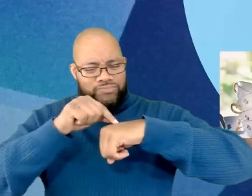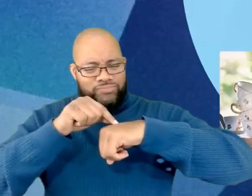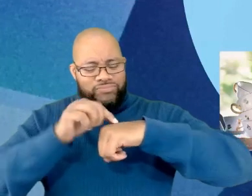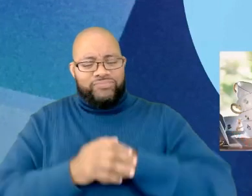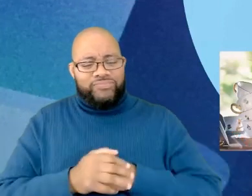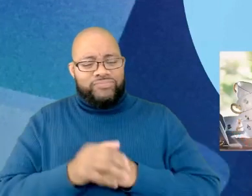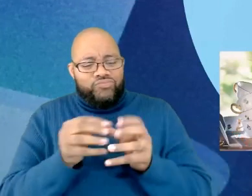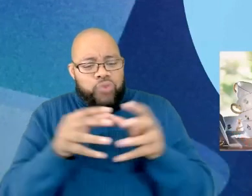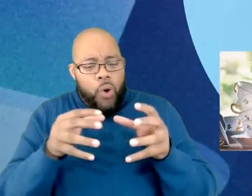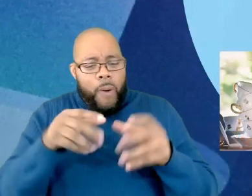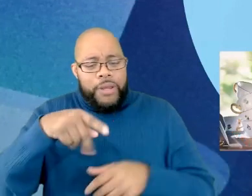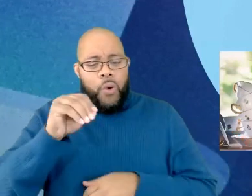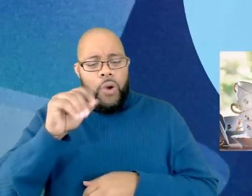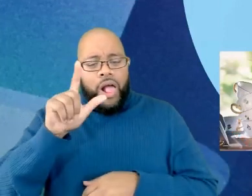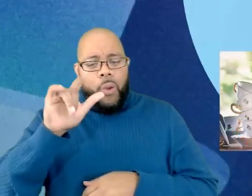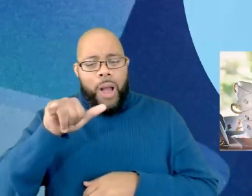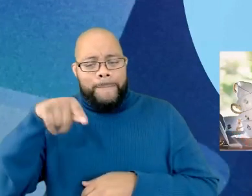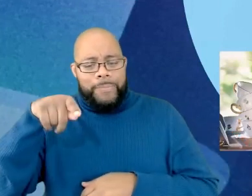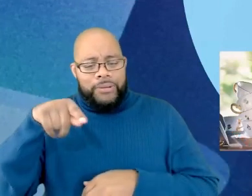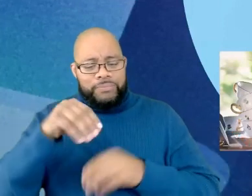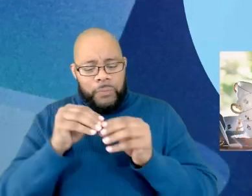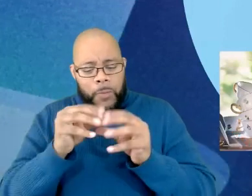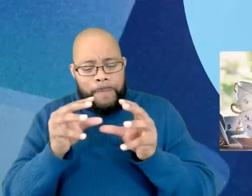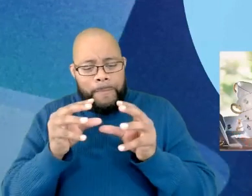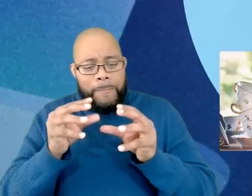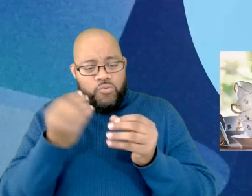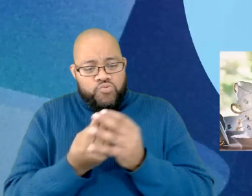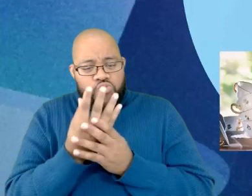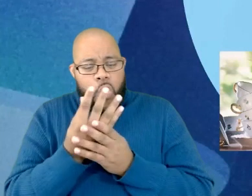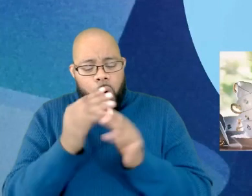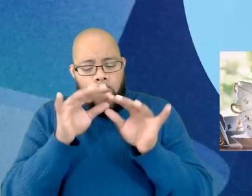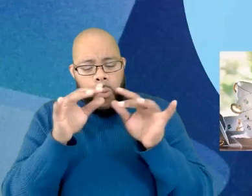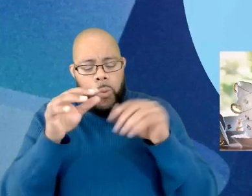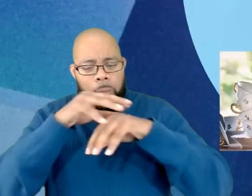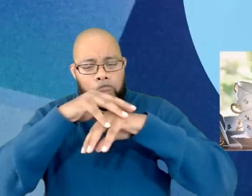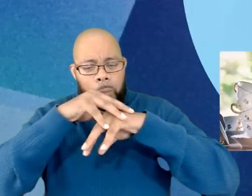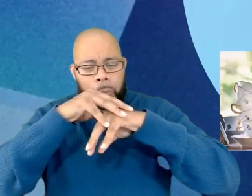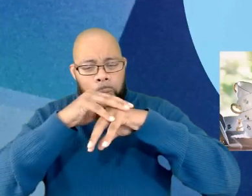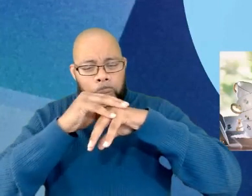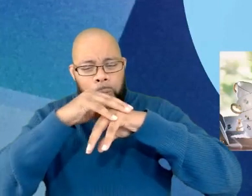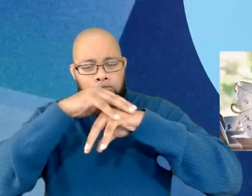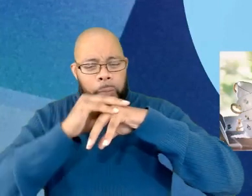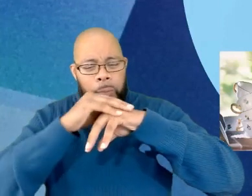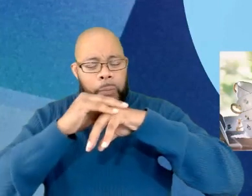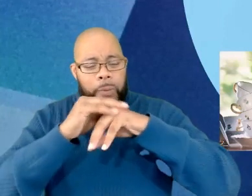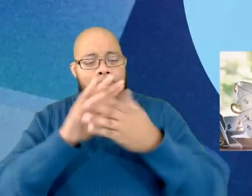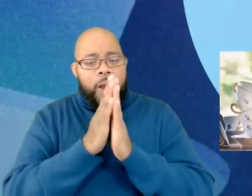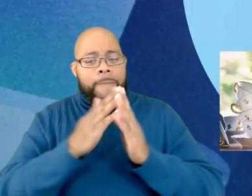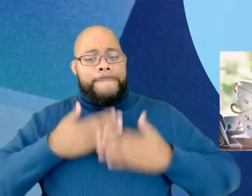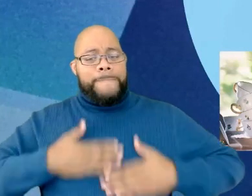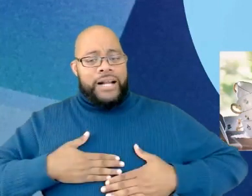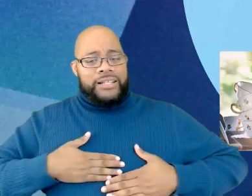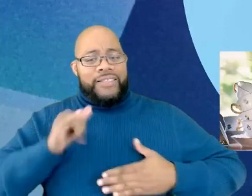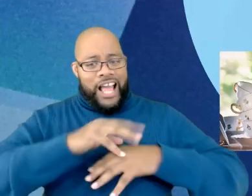structure. It then grows into a polyp. A polyp will soon grow frilly hemispheres that will later become the bodies